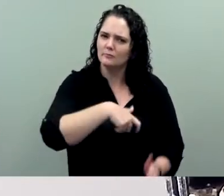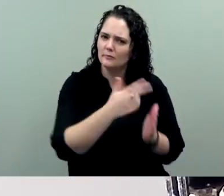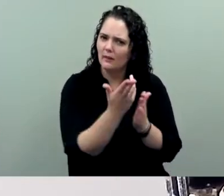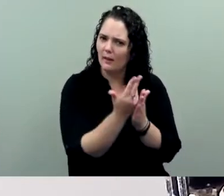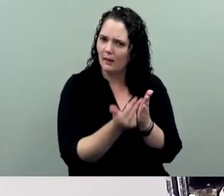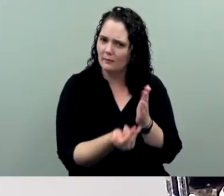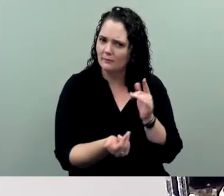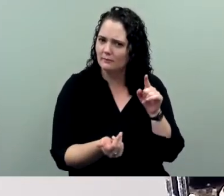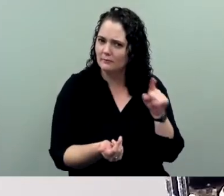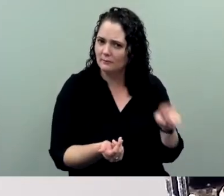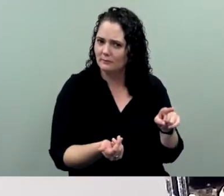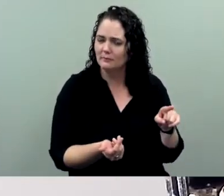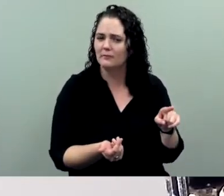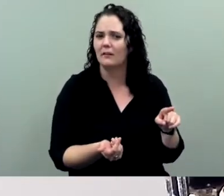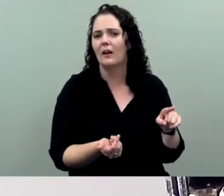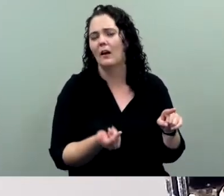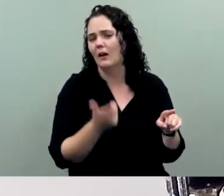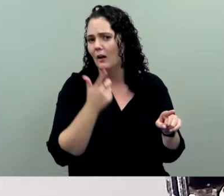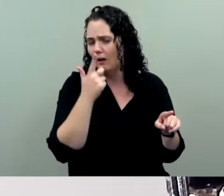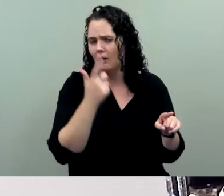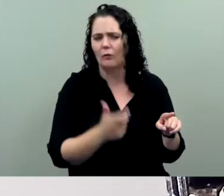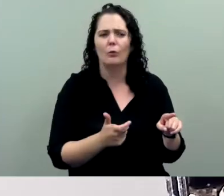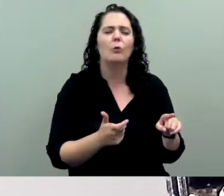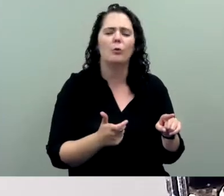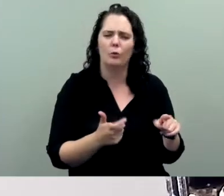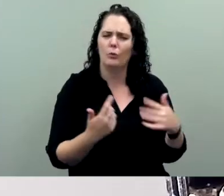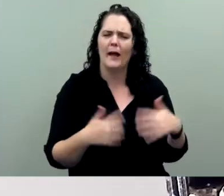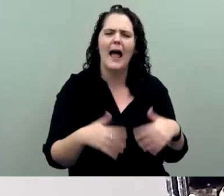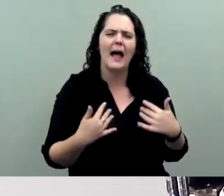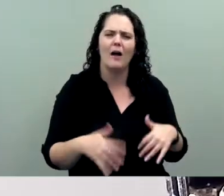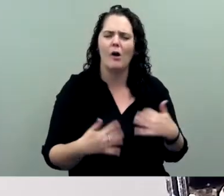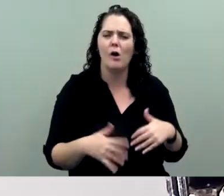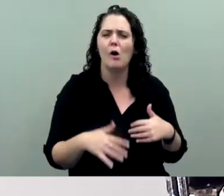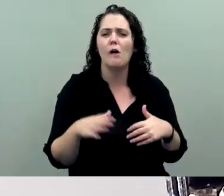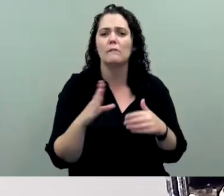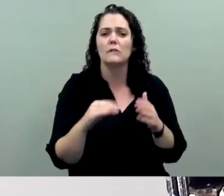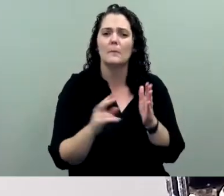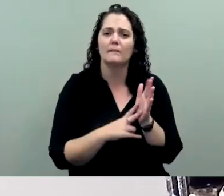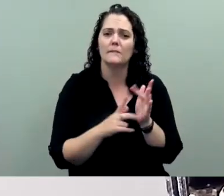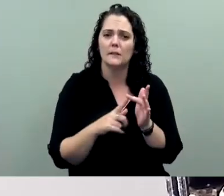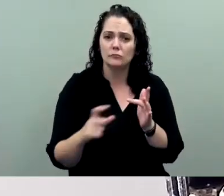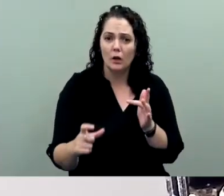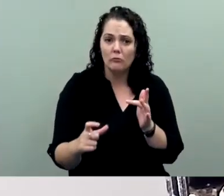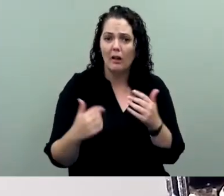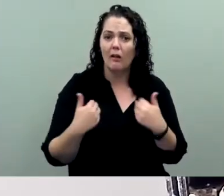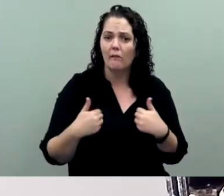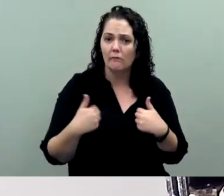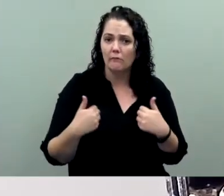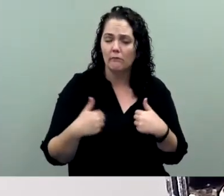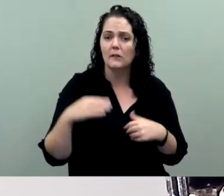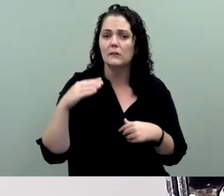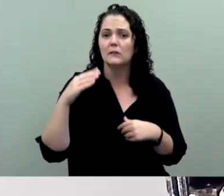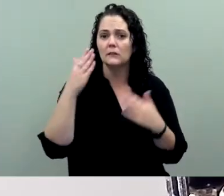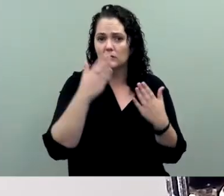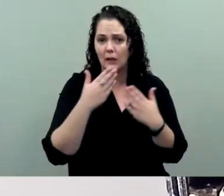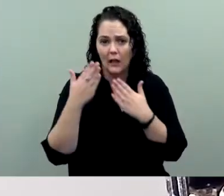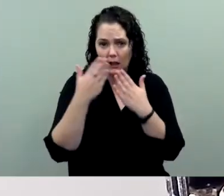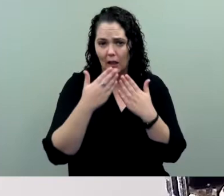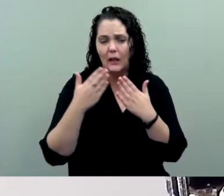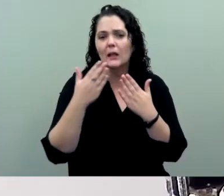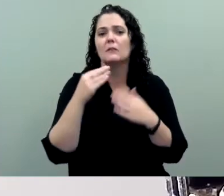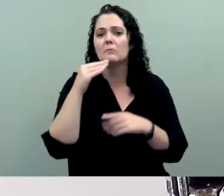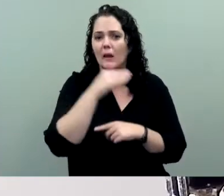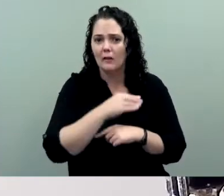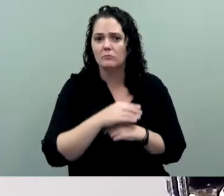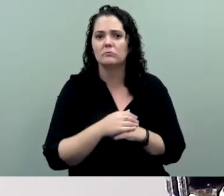unfortunately, she's a really, really good artist. She's from Victoria, studied in Melbourne, studied painting at the NGV, and